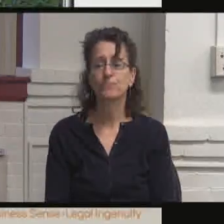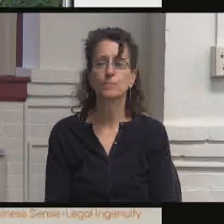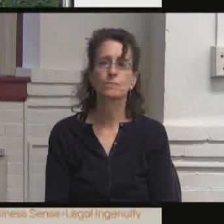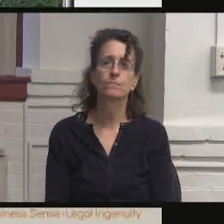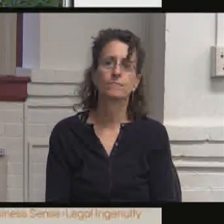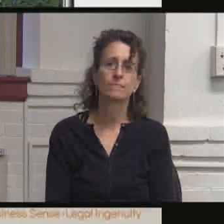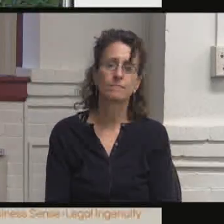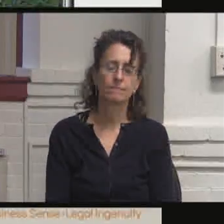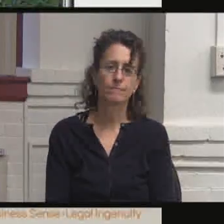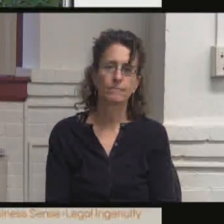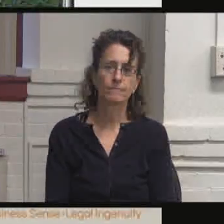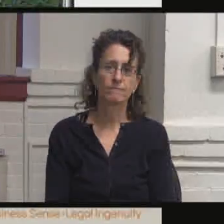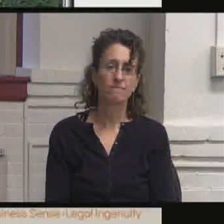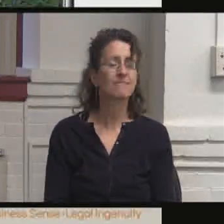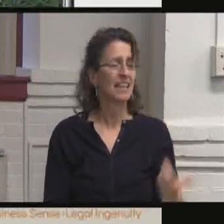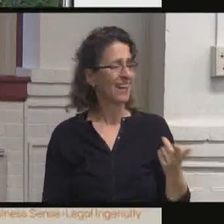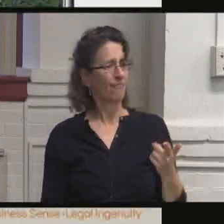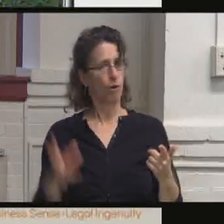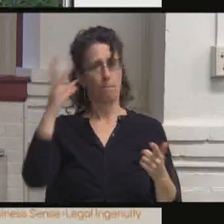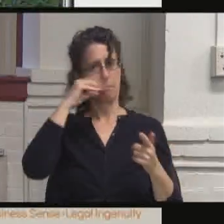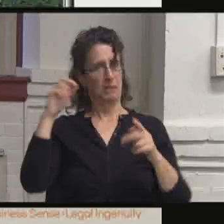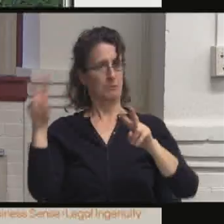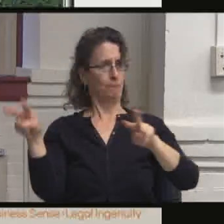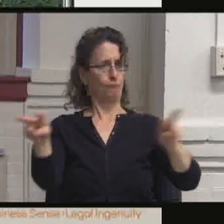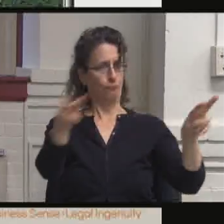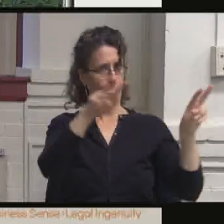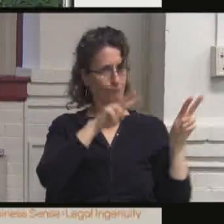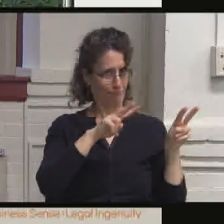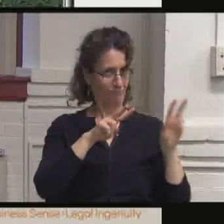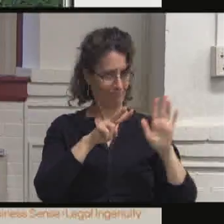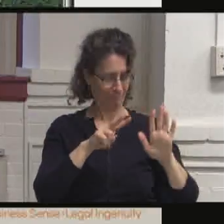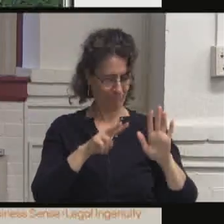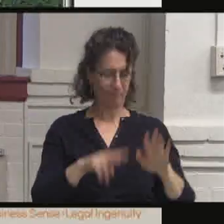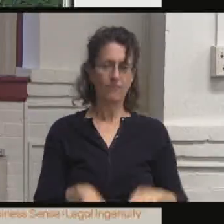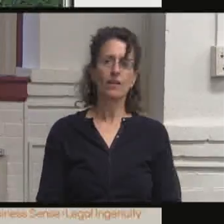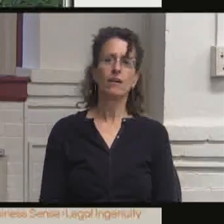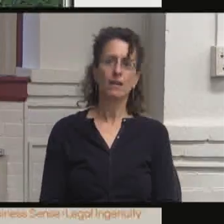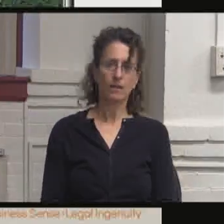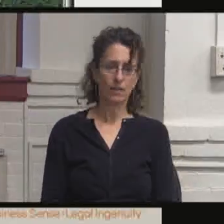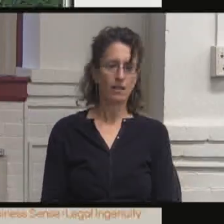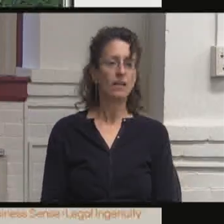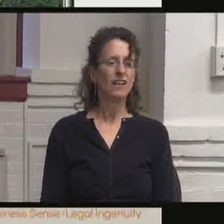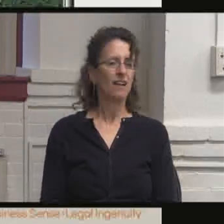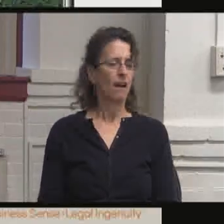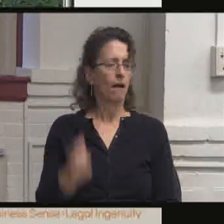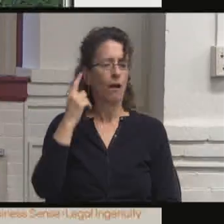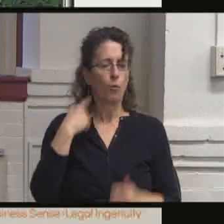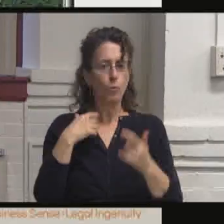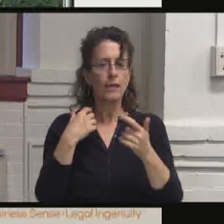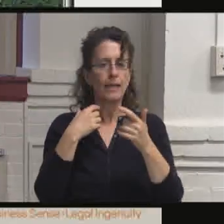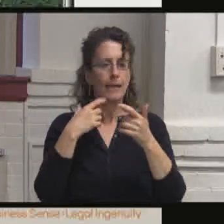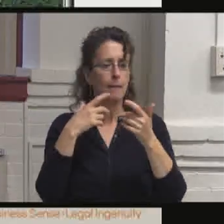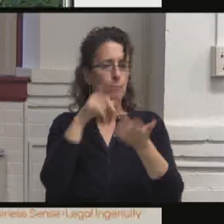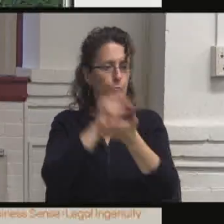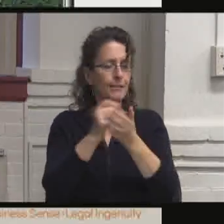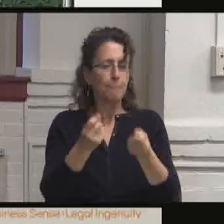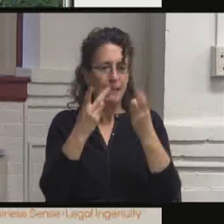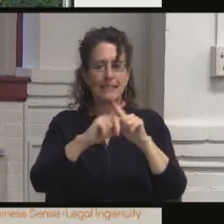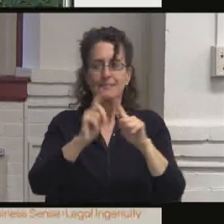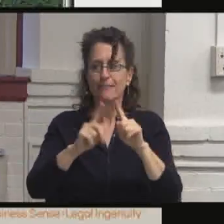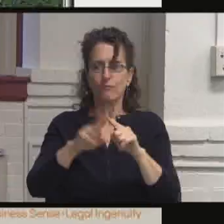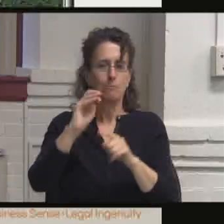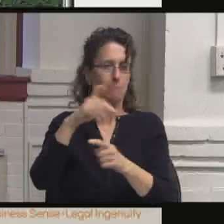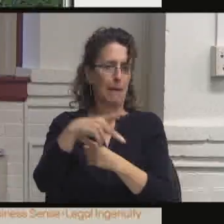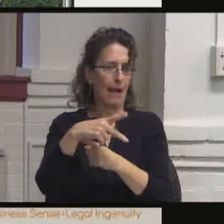in terms of scenic resources, what the maps in the very voluminous document that we provided essentially show is